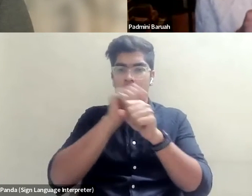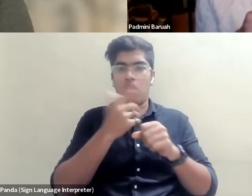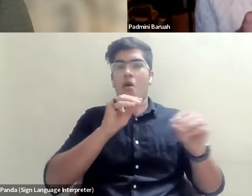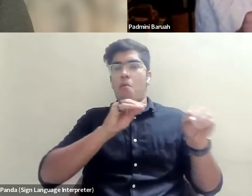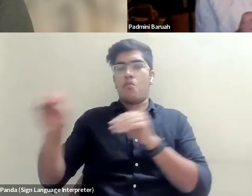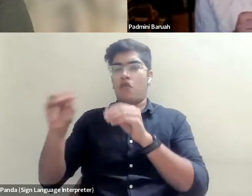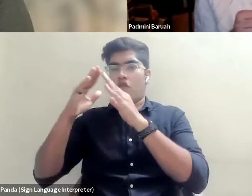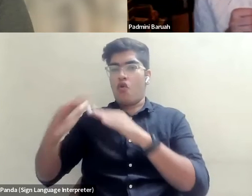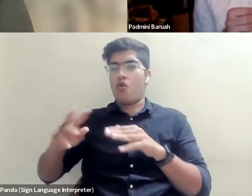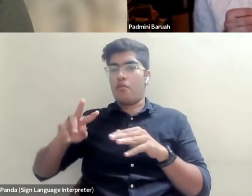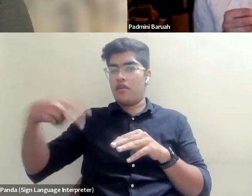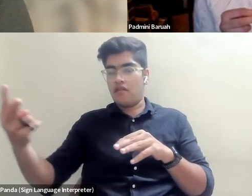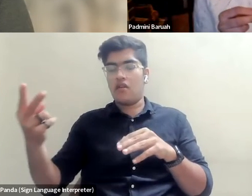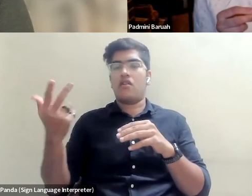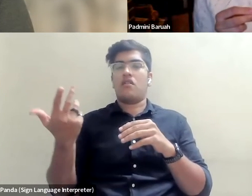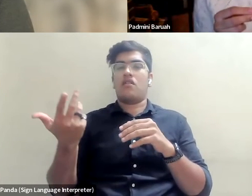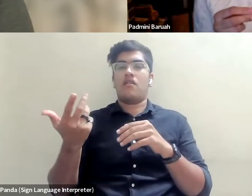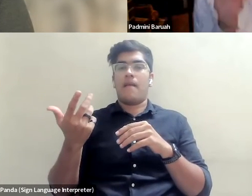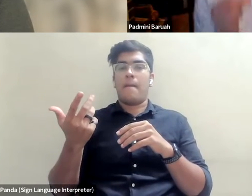another residence. And